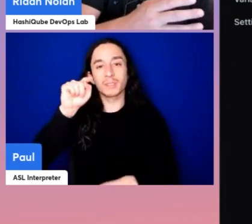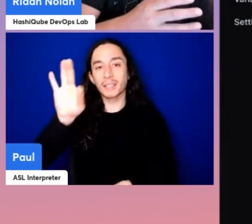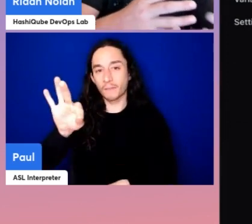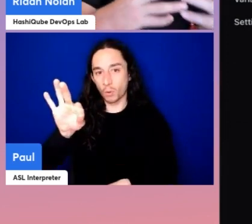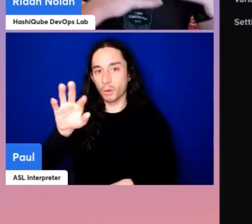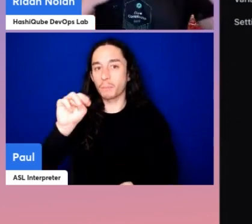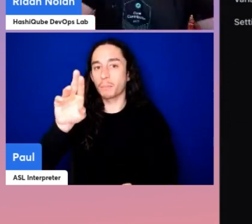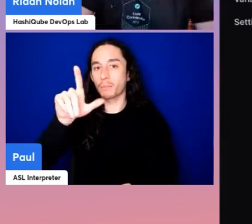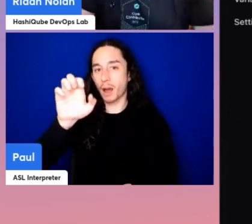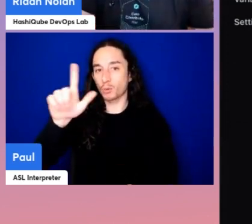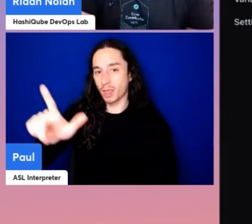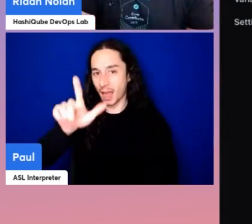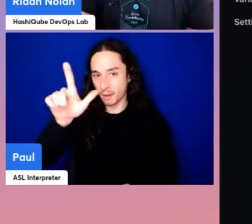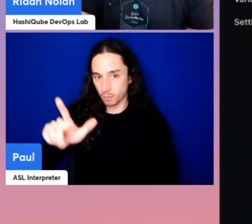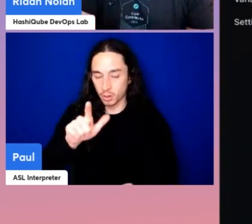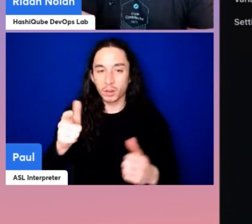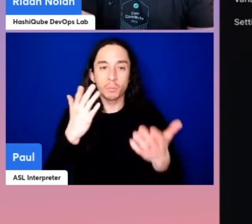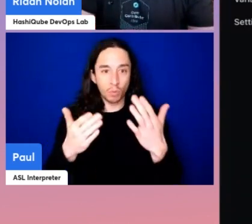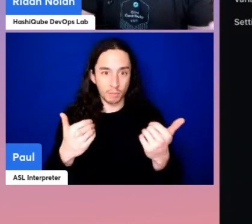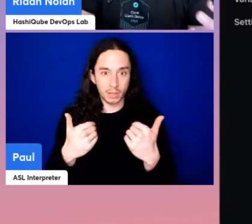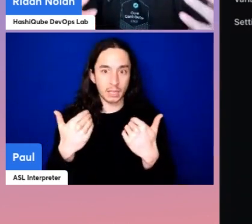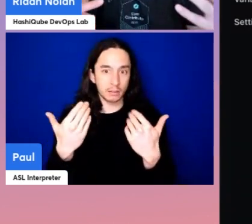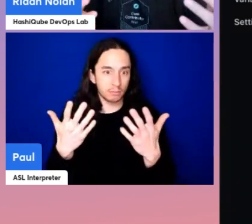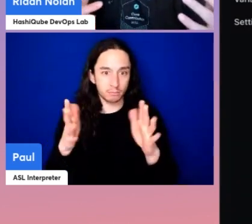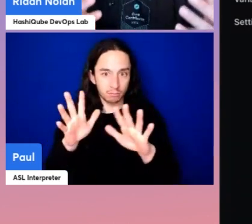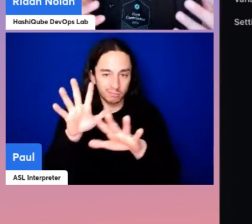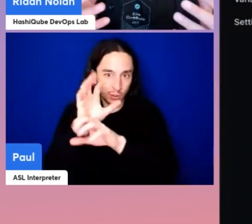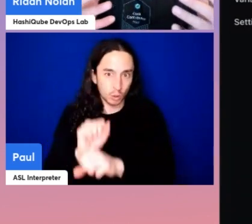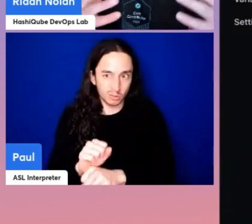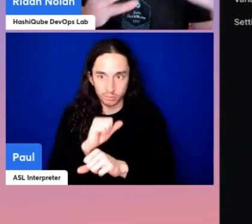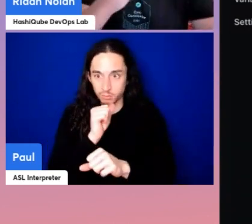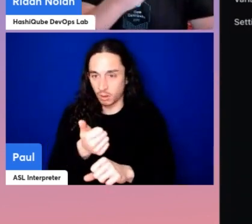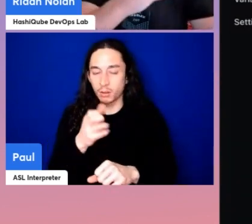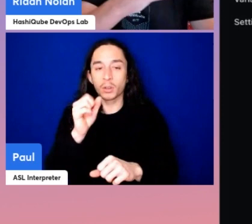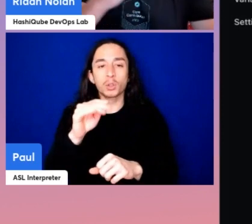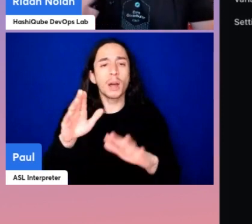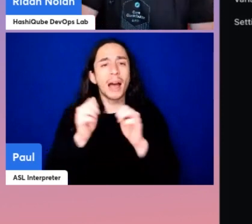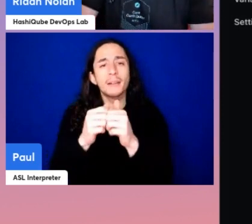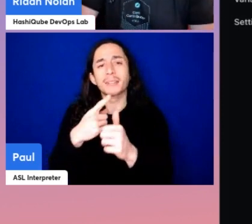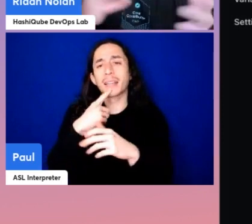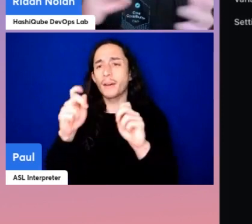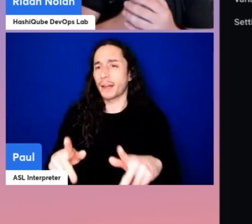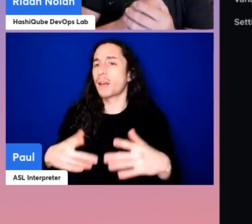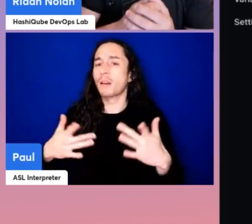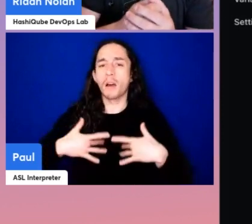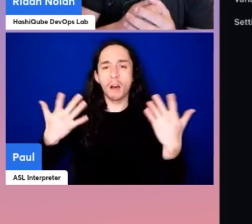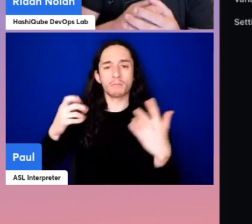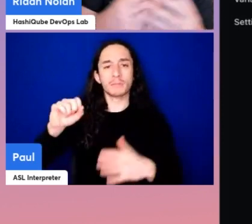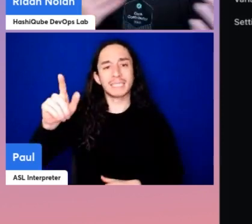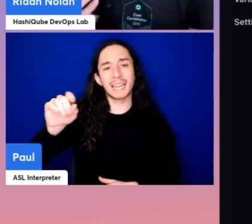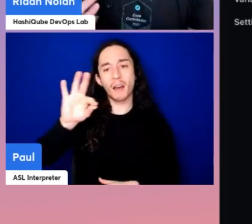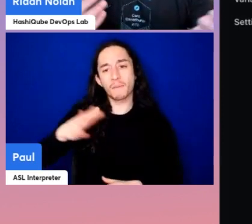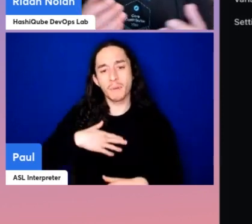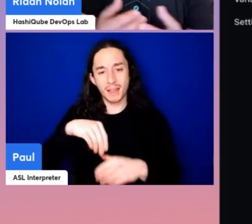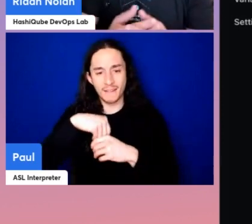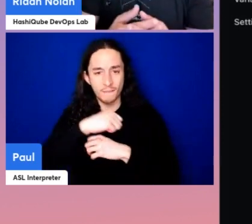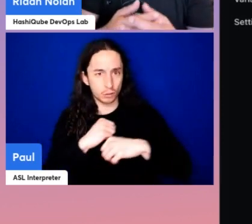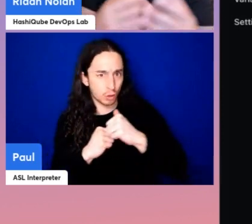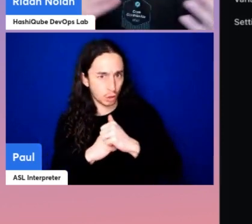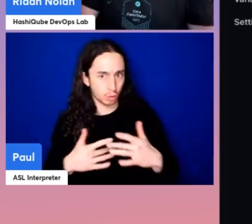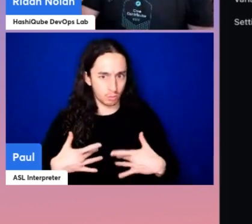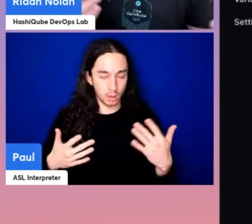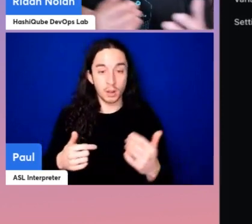modules library, you probably have a huge team. So how can you say what is the state of your infrastructure? Where I come from, it